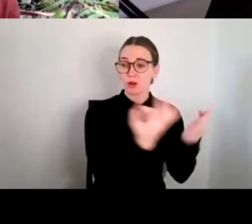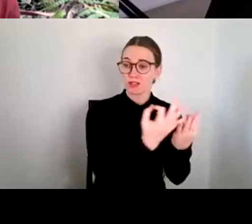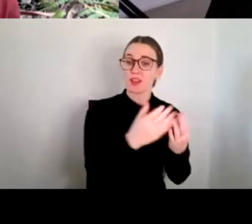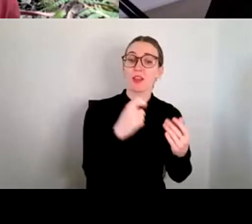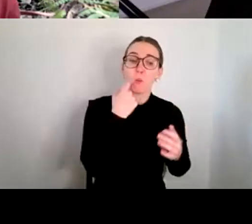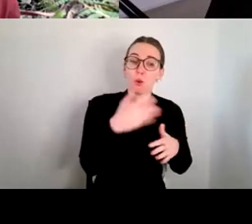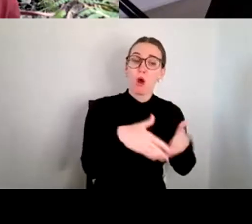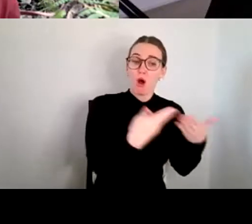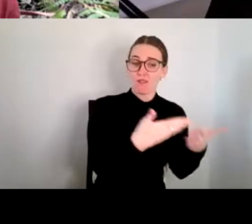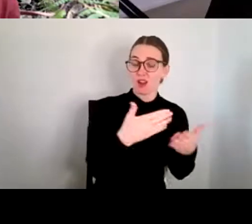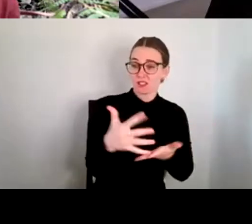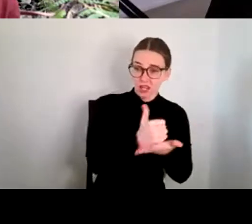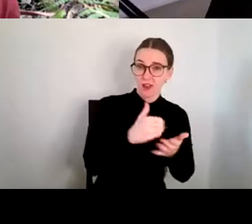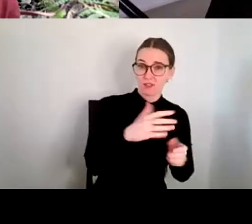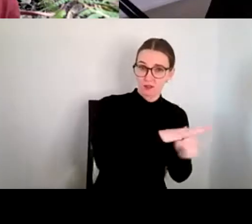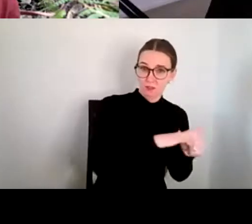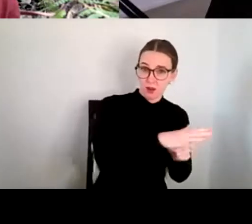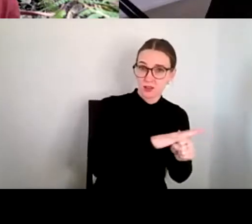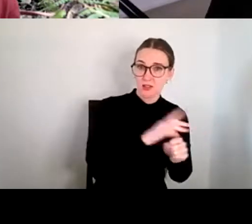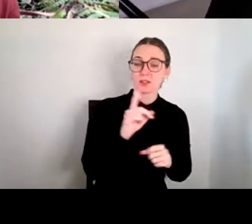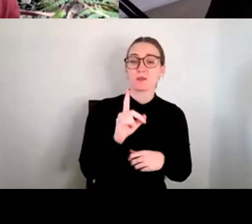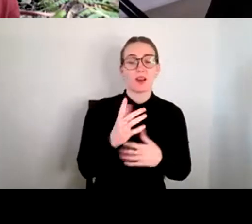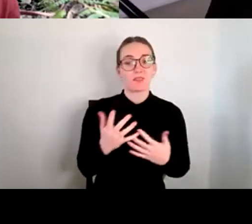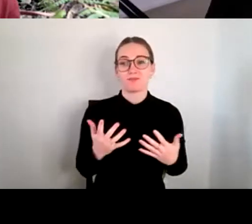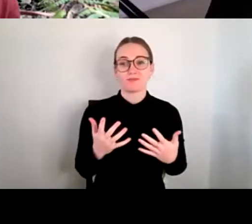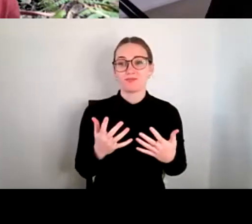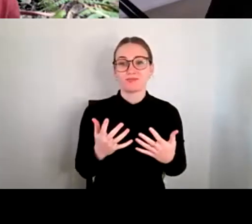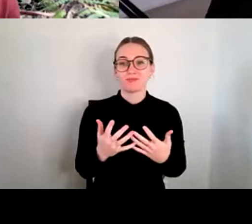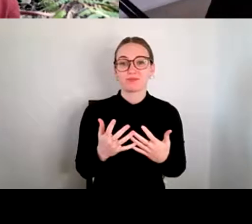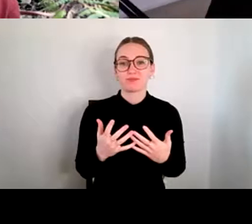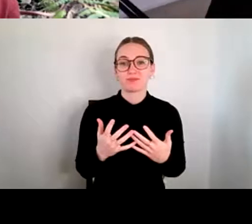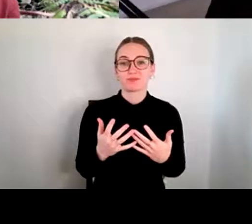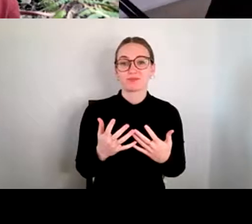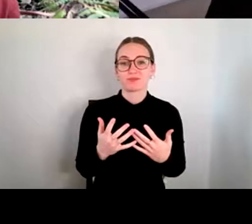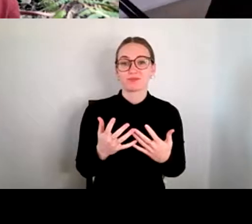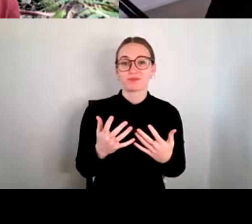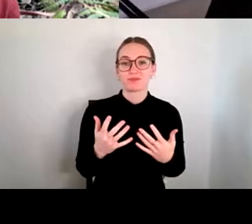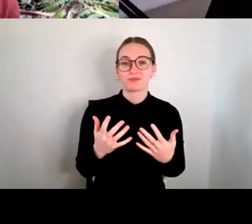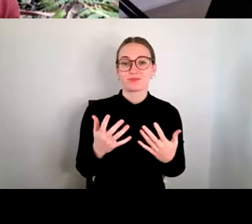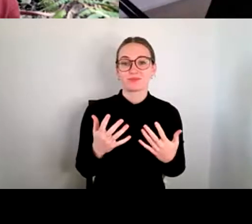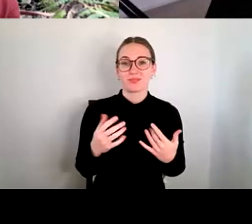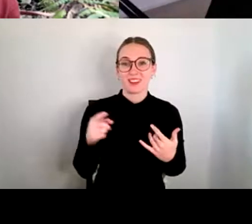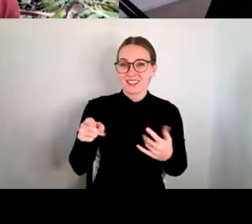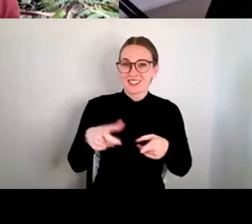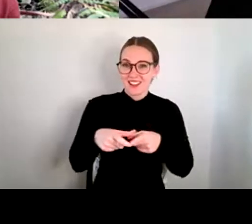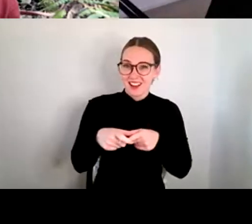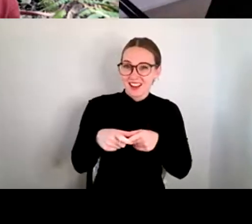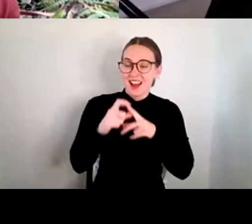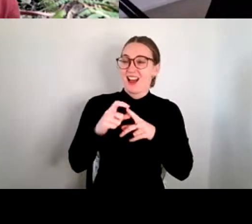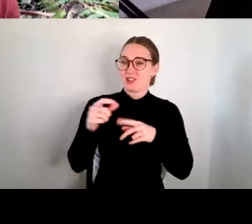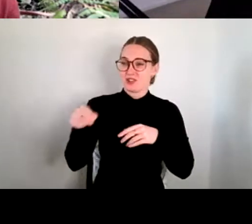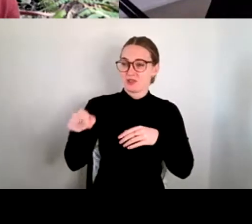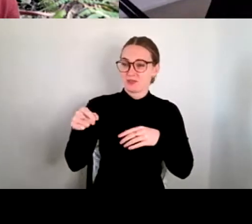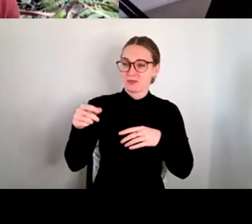it's really about the ramifications of being an artist in the mainstream where the tremor occurs.